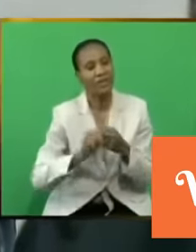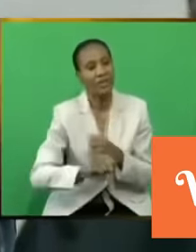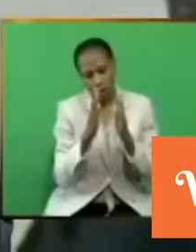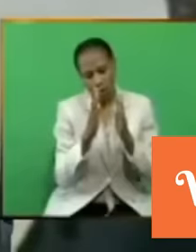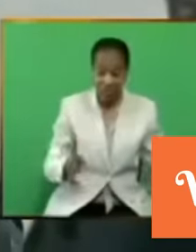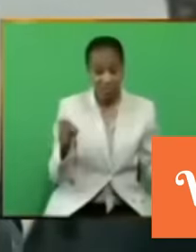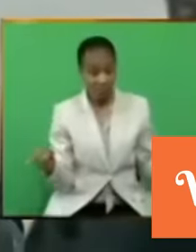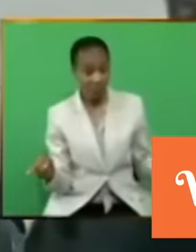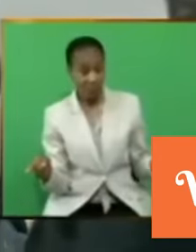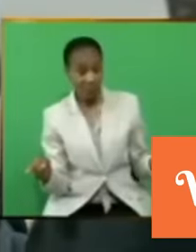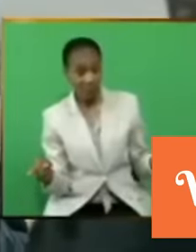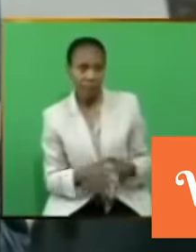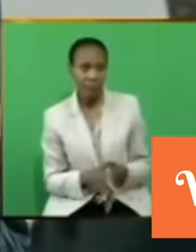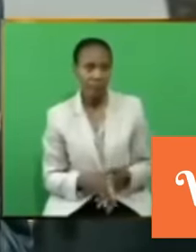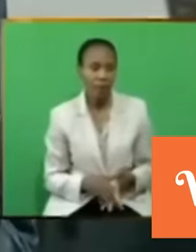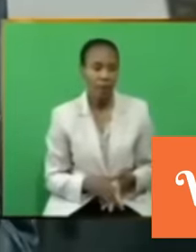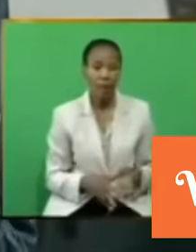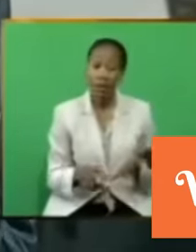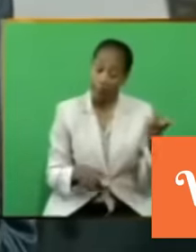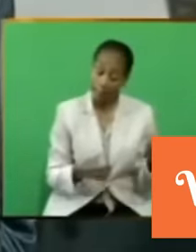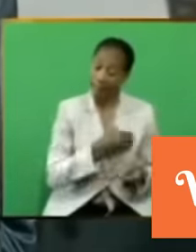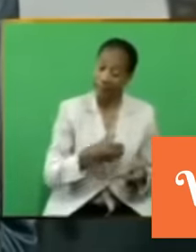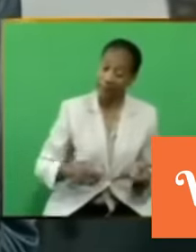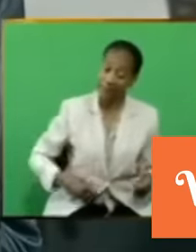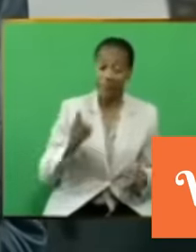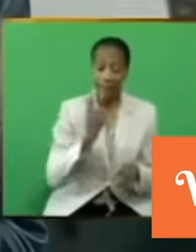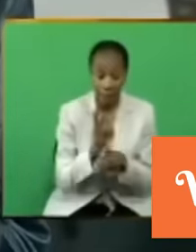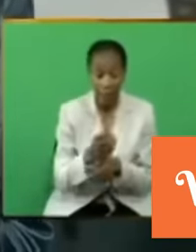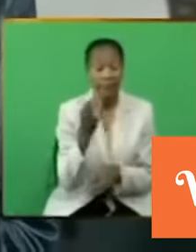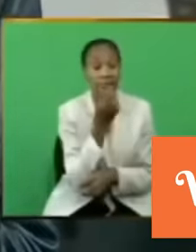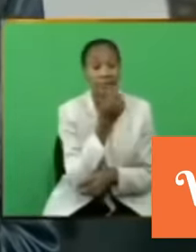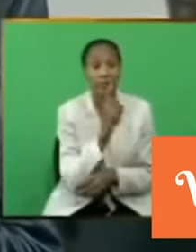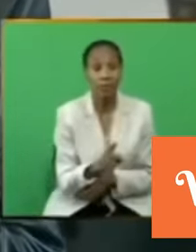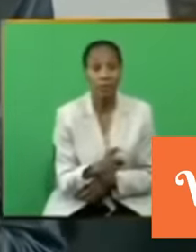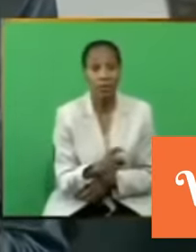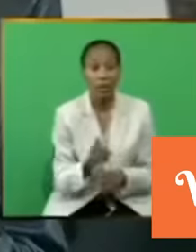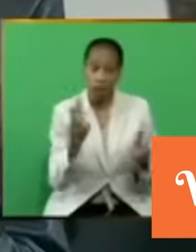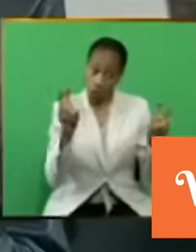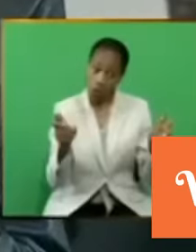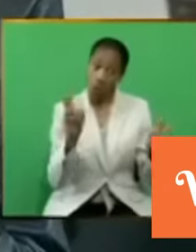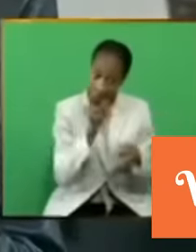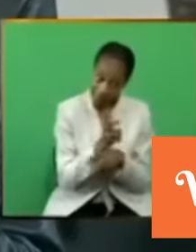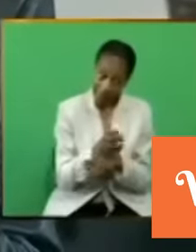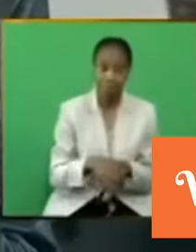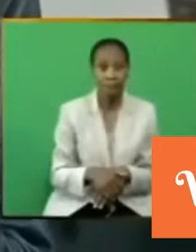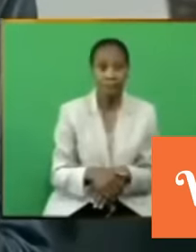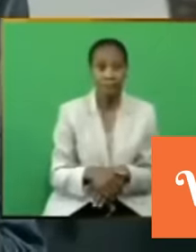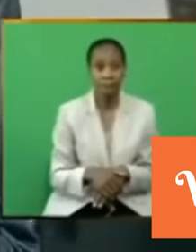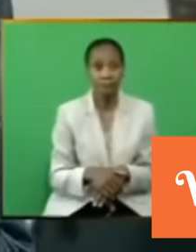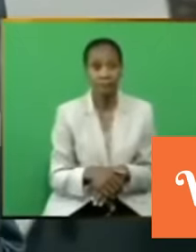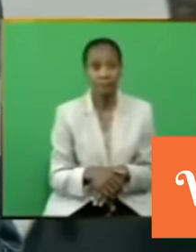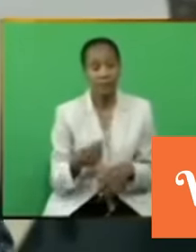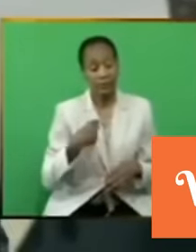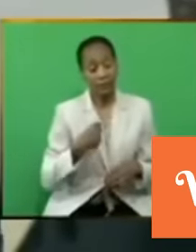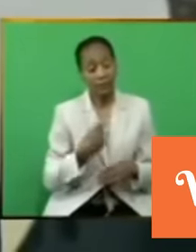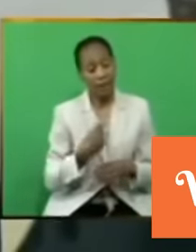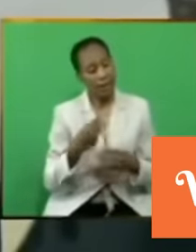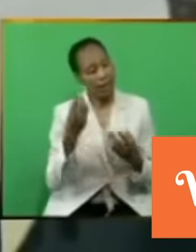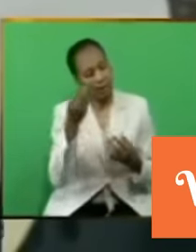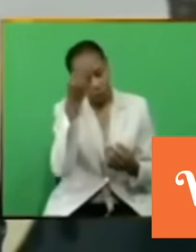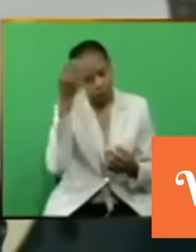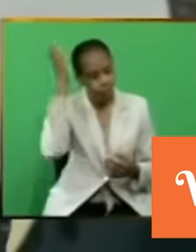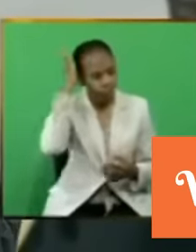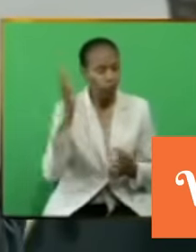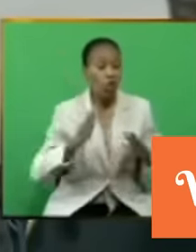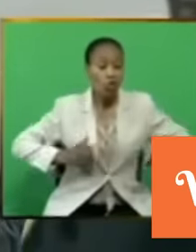Constitution. In his concluding remarks, the President said, and I want to quote him again, "Guided by the fundamental principle